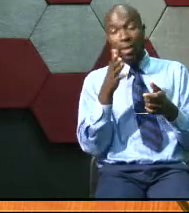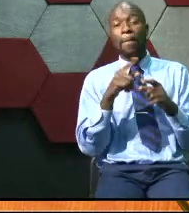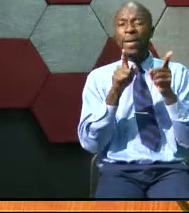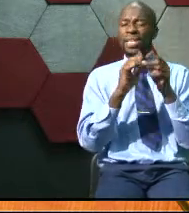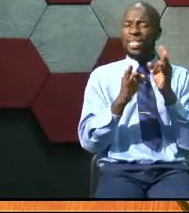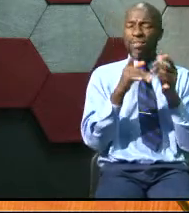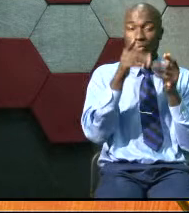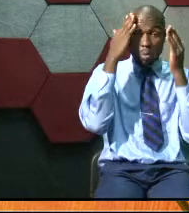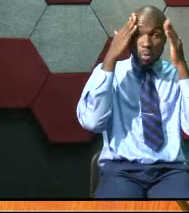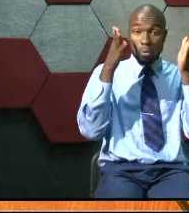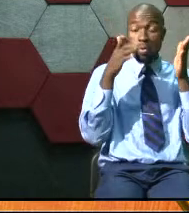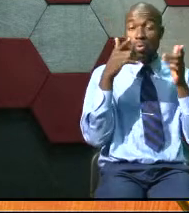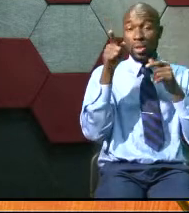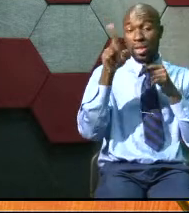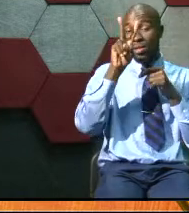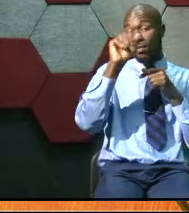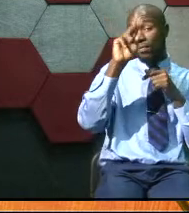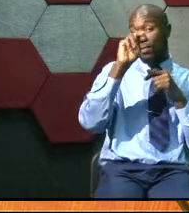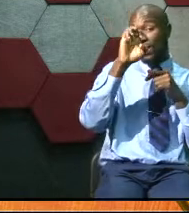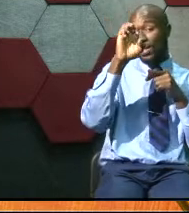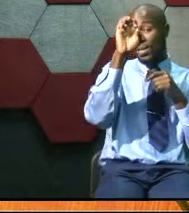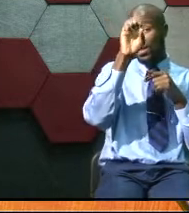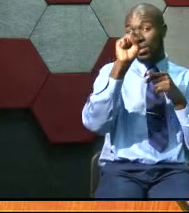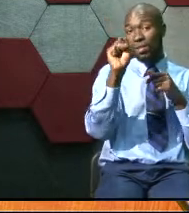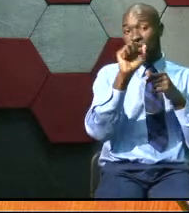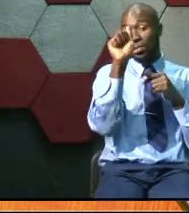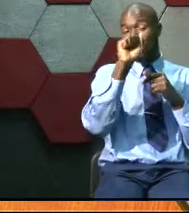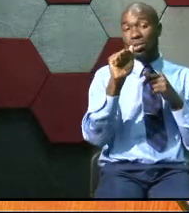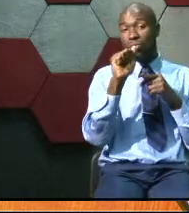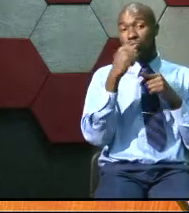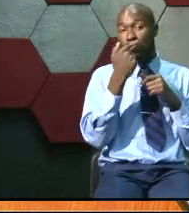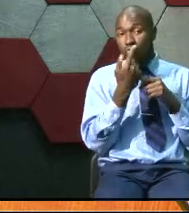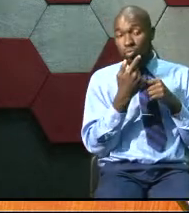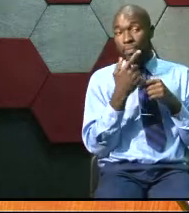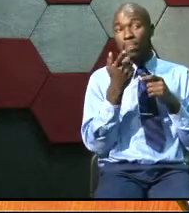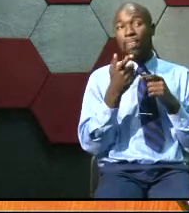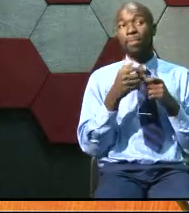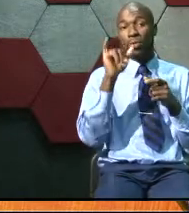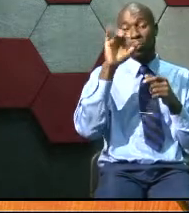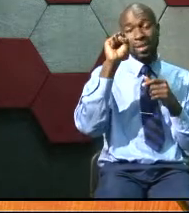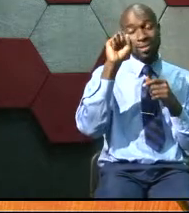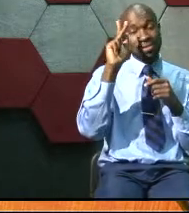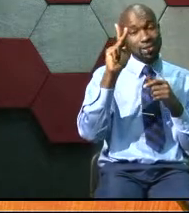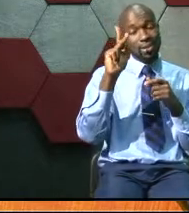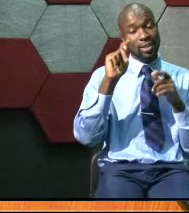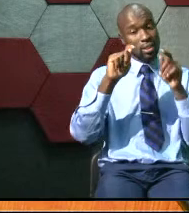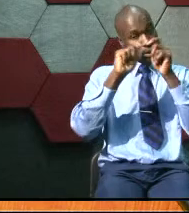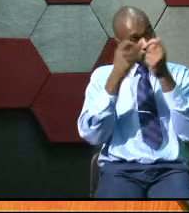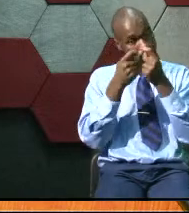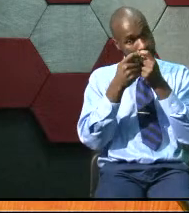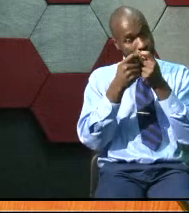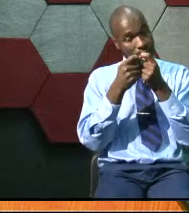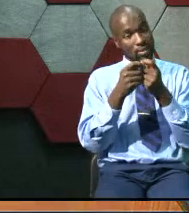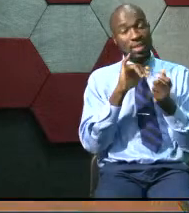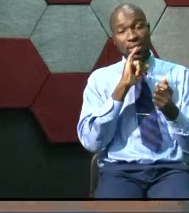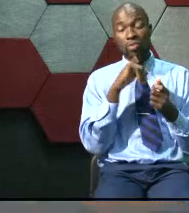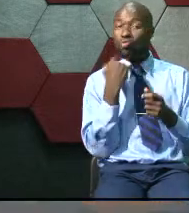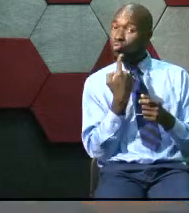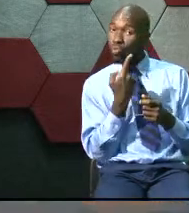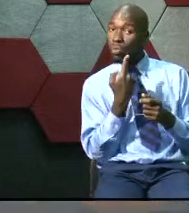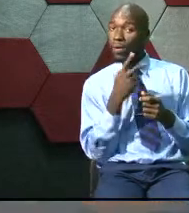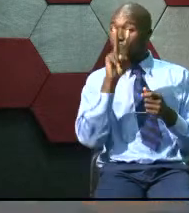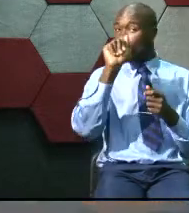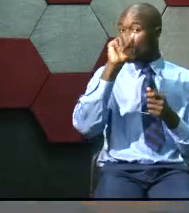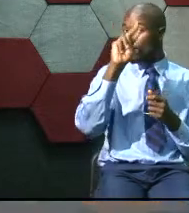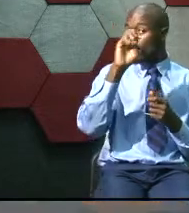who this incredible colleague of ours here at YSK, part of the YSK team, a core part of the YSK team, is none other than Vanessa.